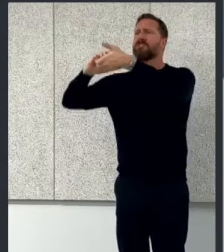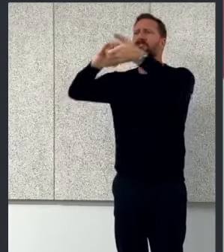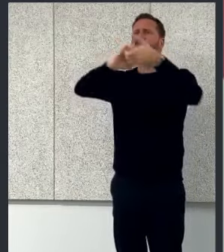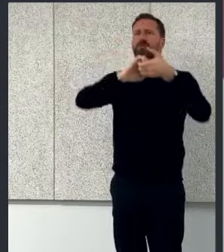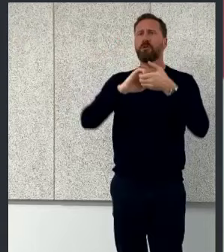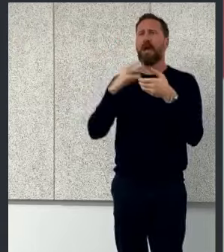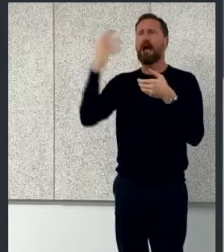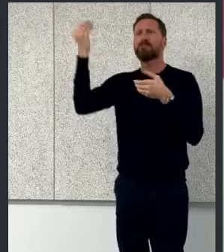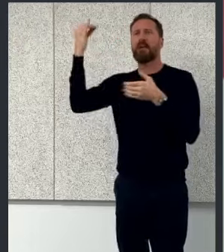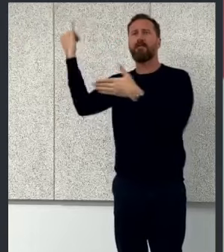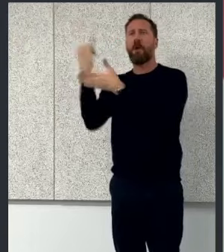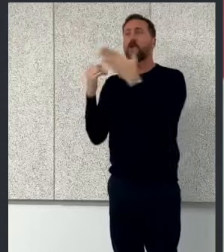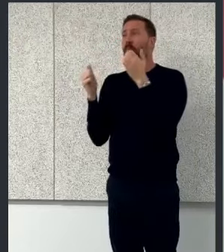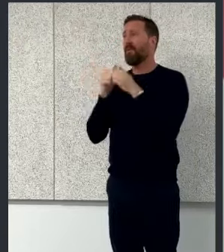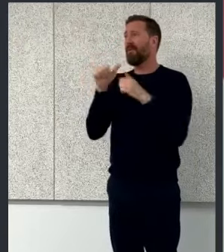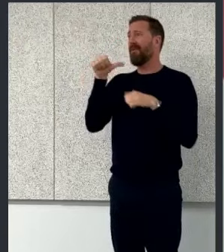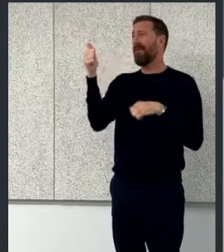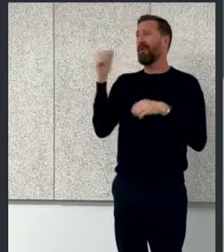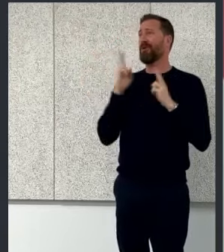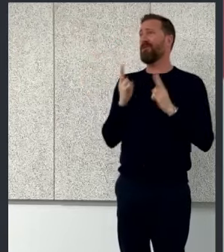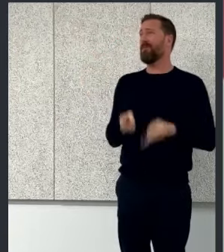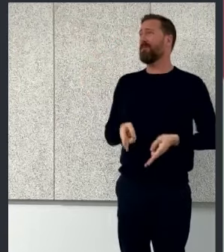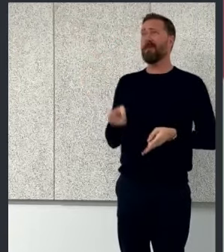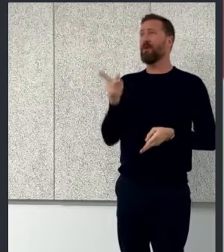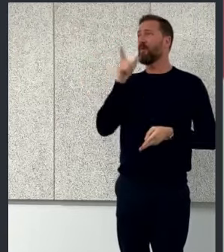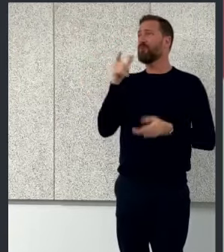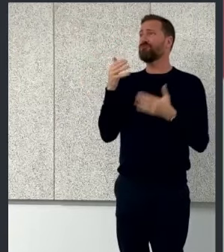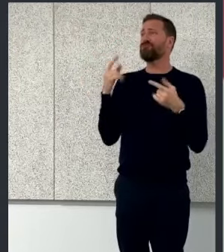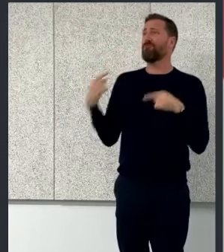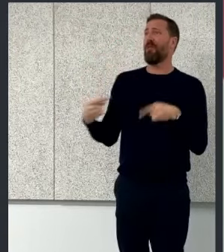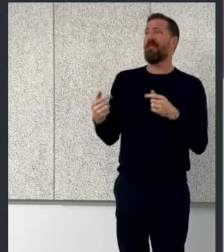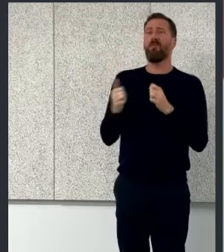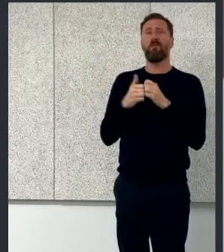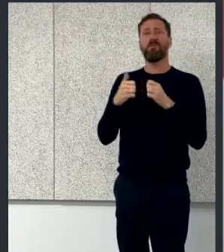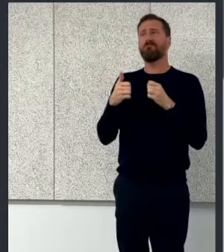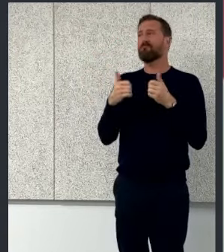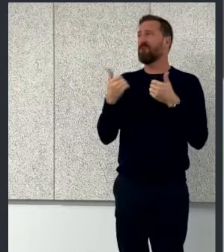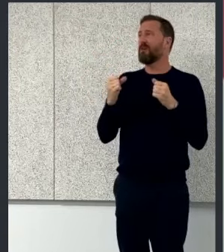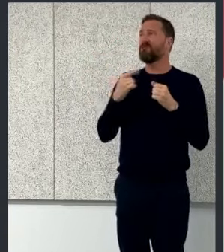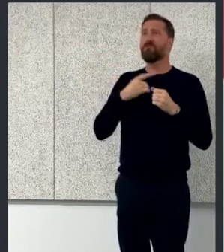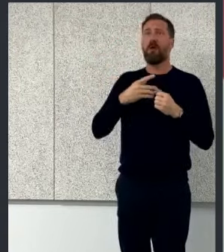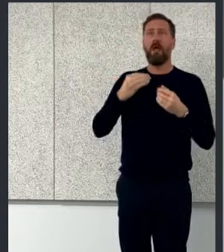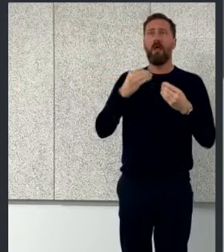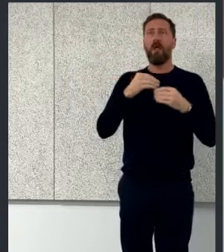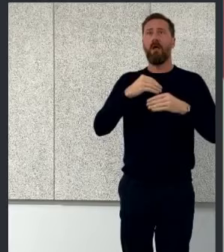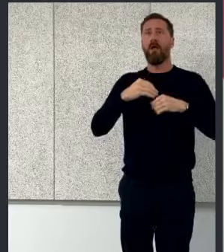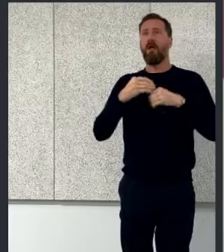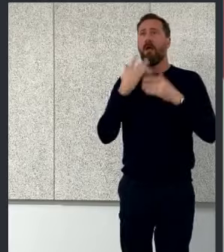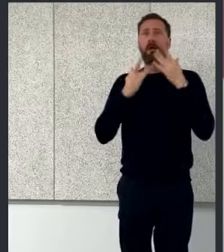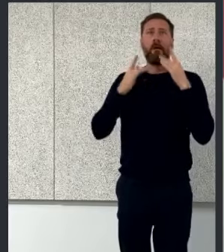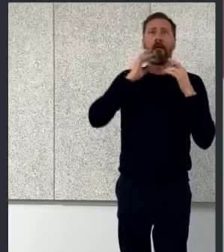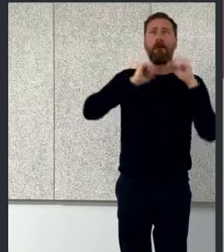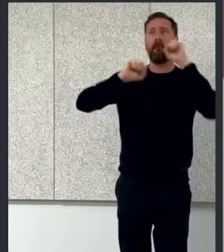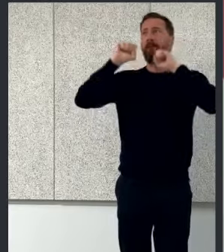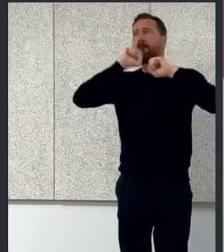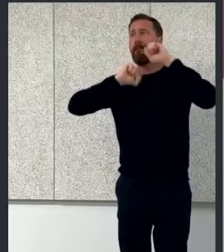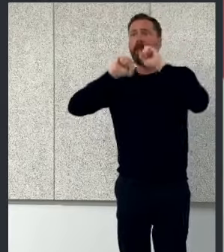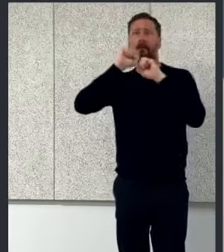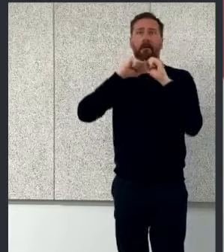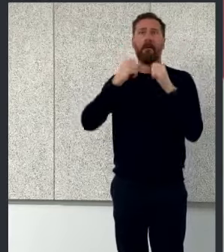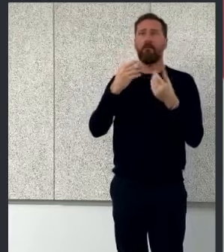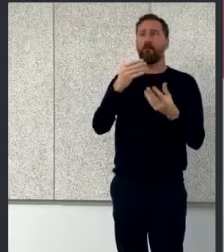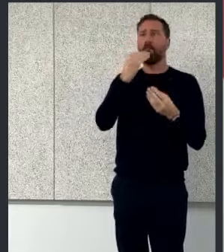human beings in society who are struggling with these same issues to meet their basic needs, let alone find affordable